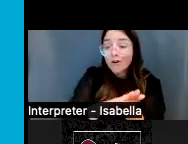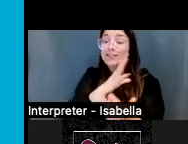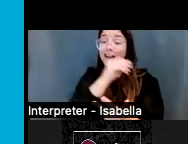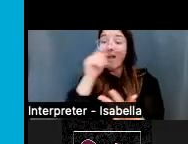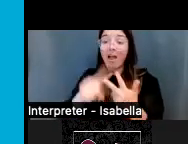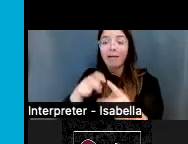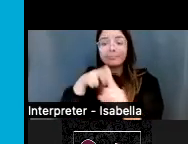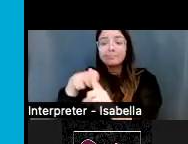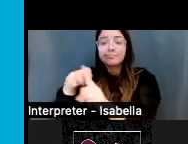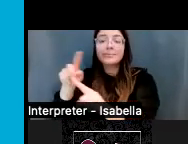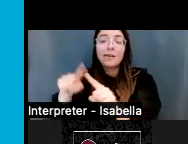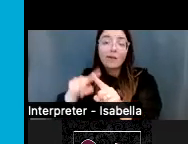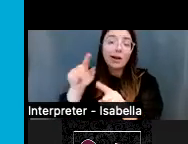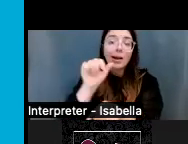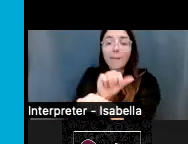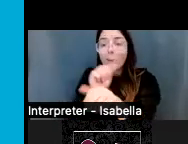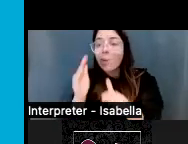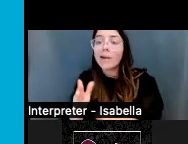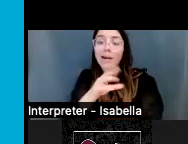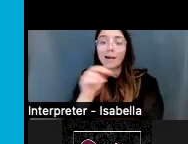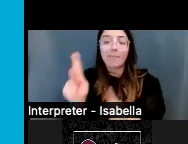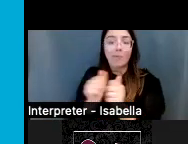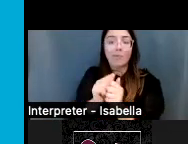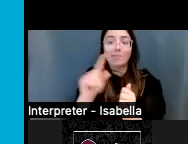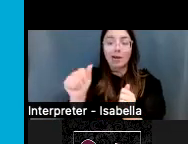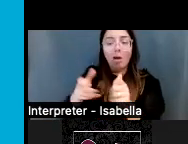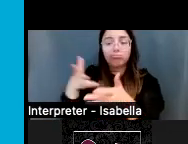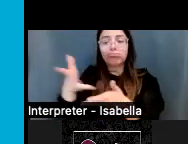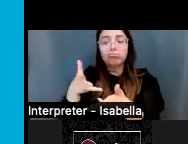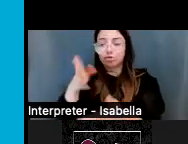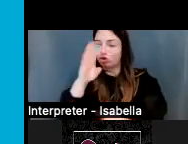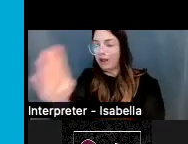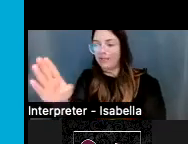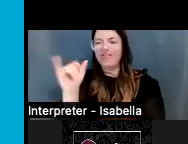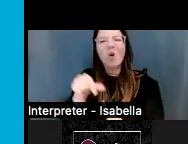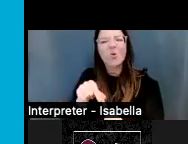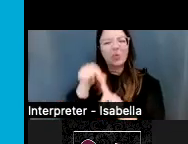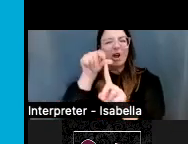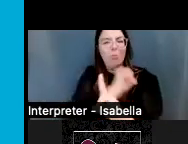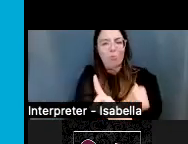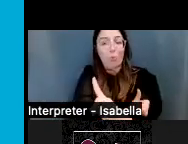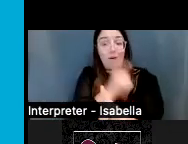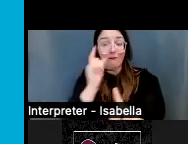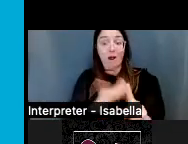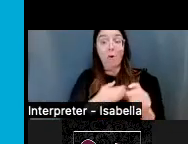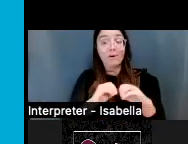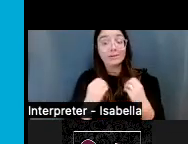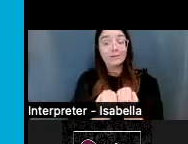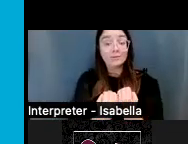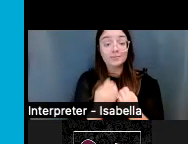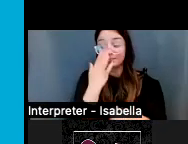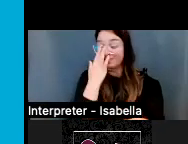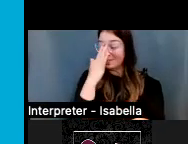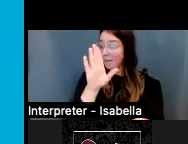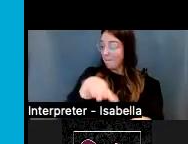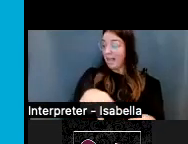authority that's given to organizations like ours. So at the bottom of this slide, you'll see the contact information. This is the